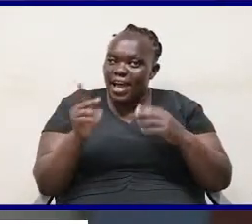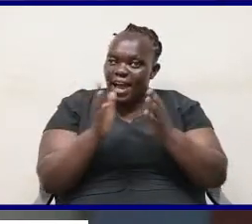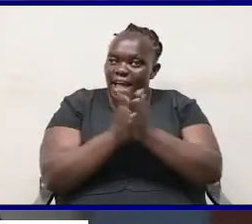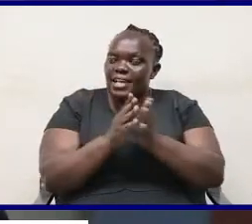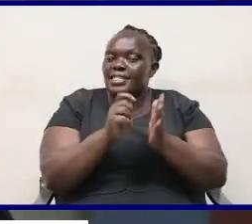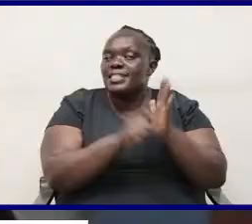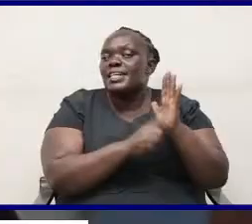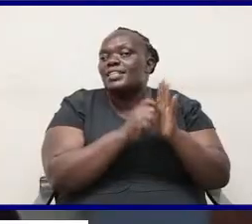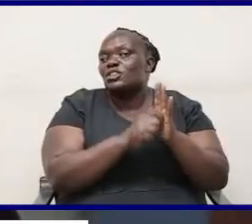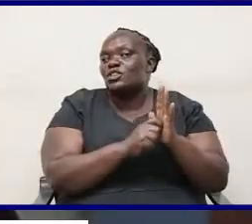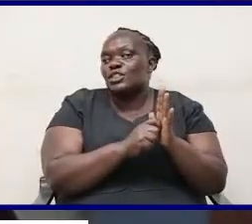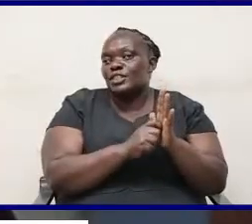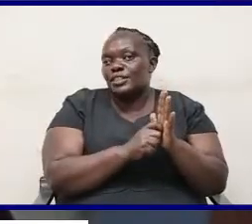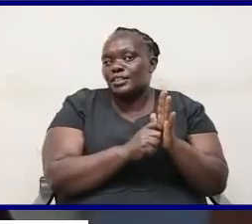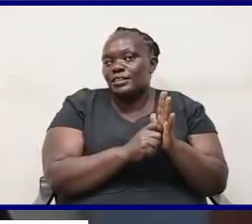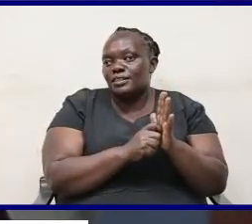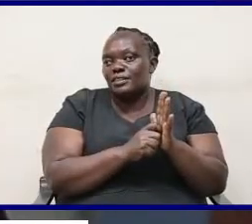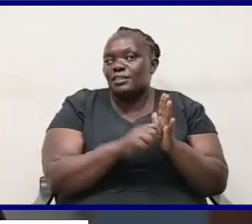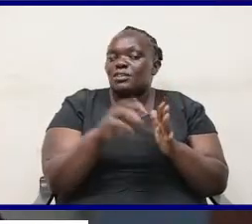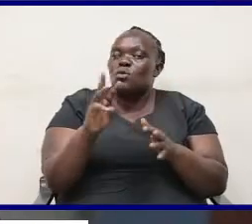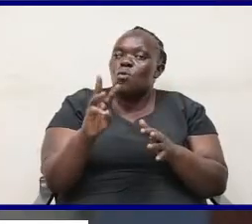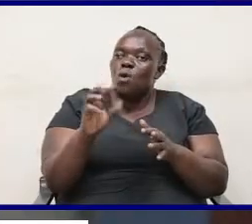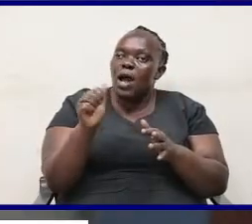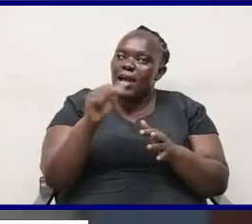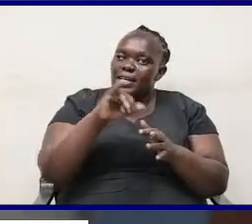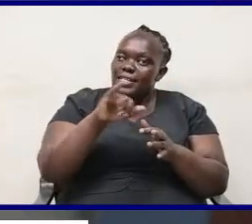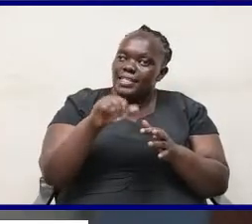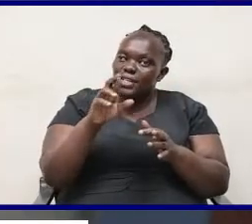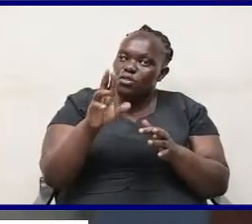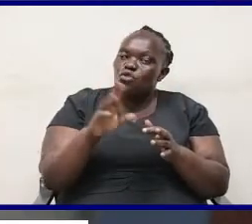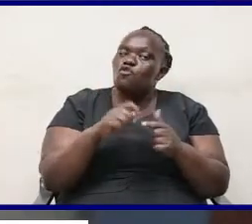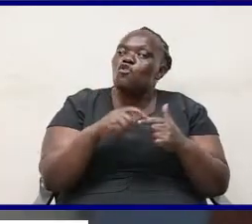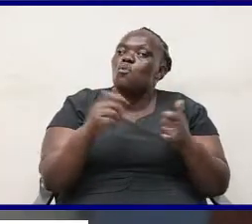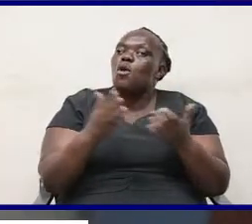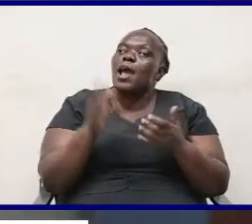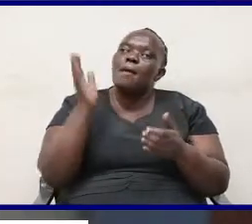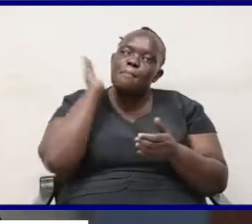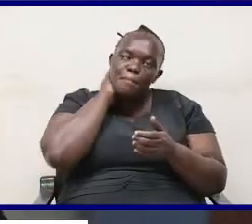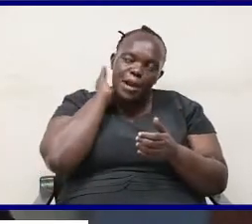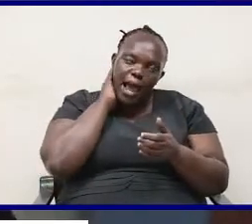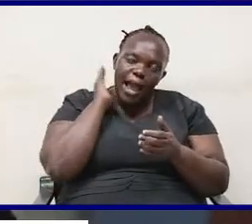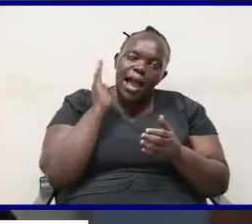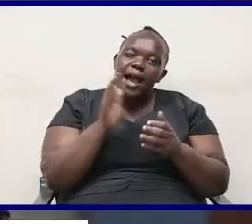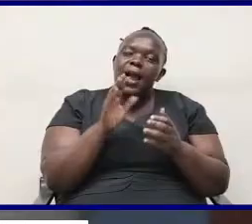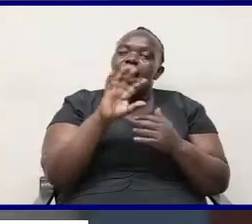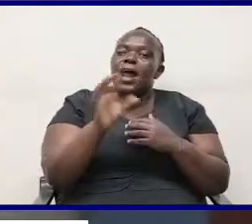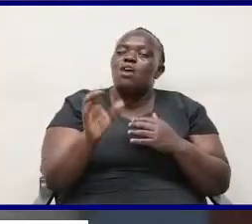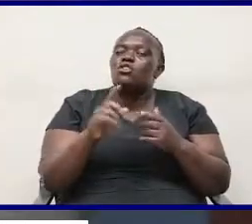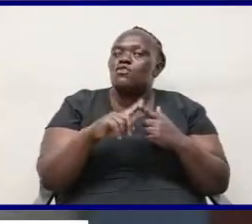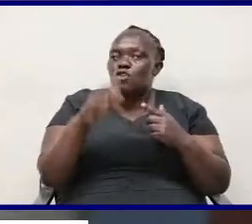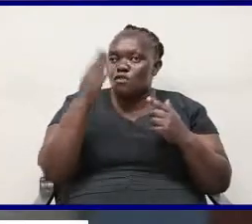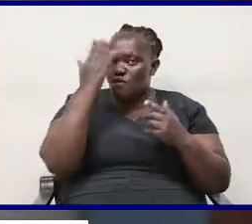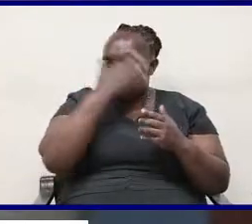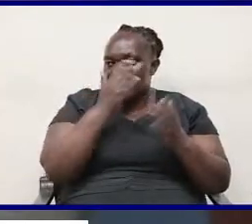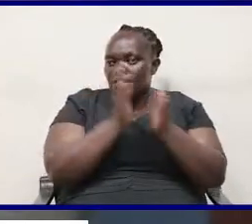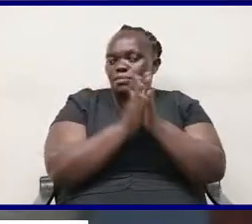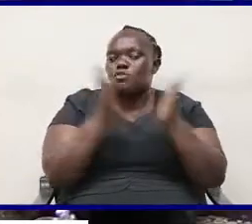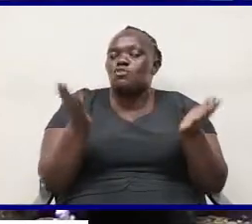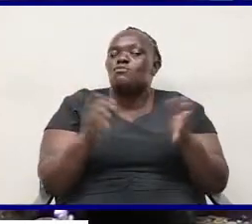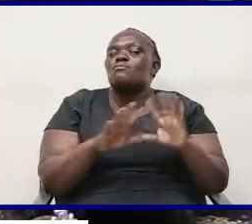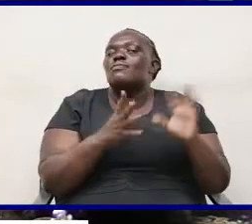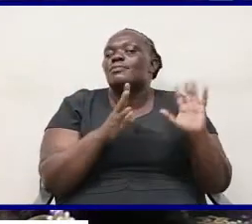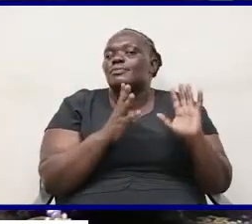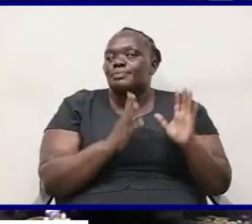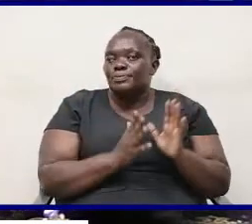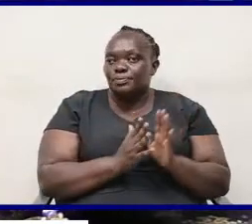and Industry? Ni Nuru Wanjiru kutoka Murang'a County from Facebook. Asante. Makofi kabisa